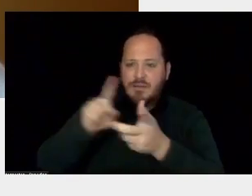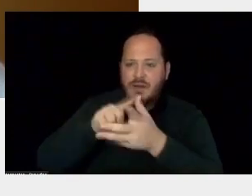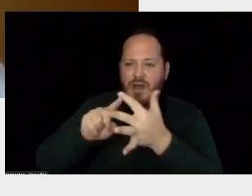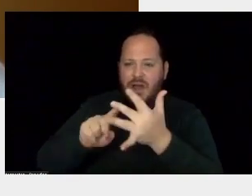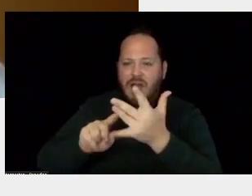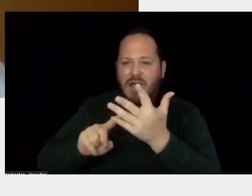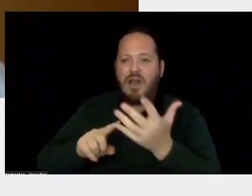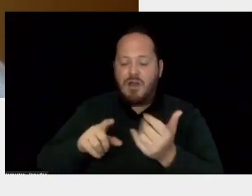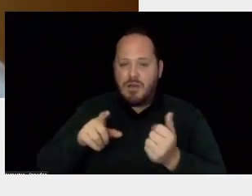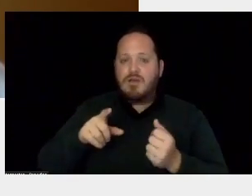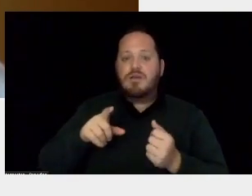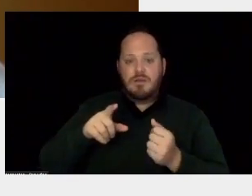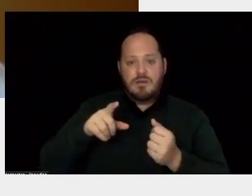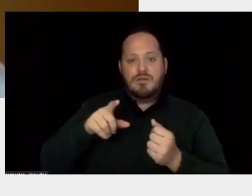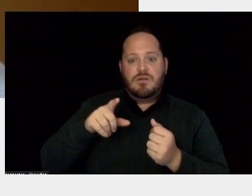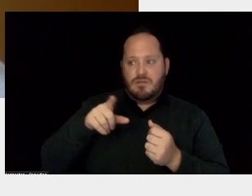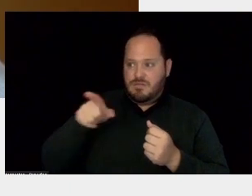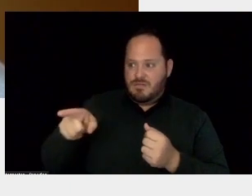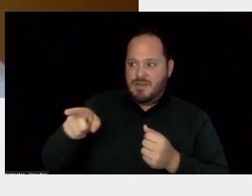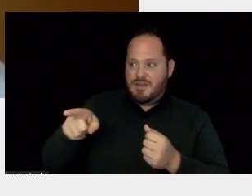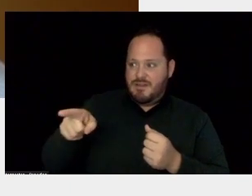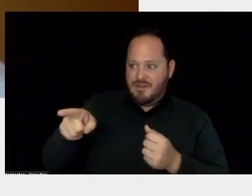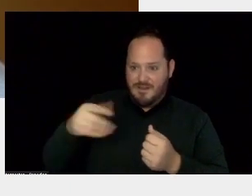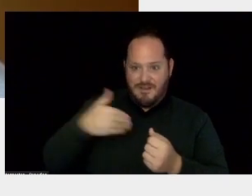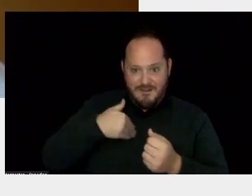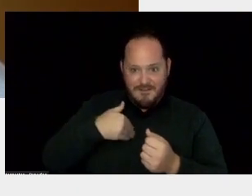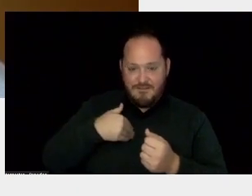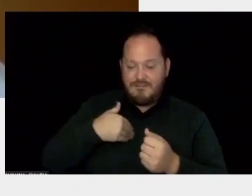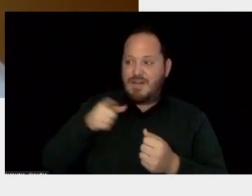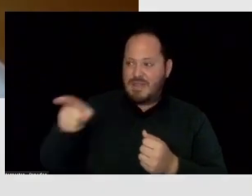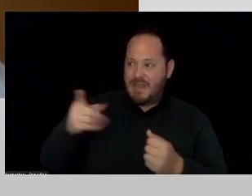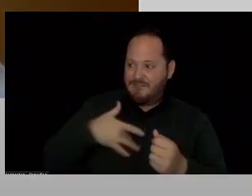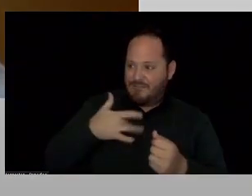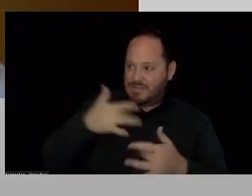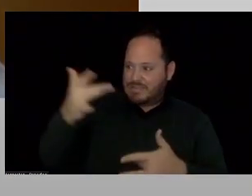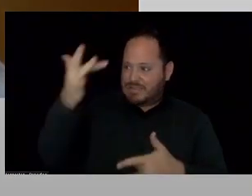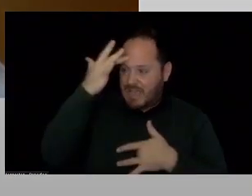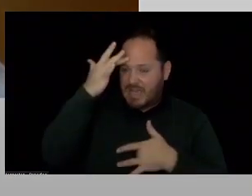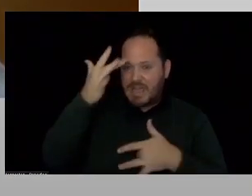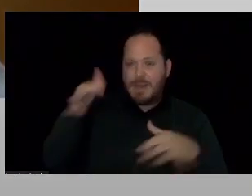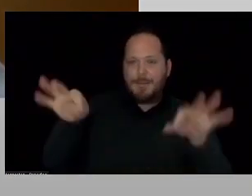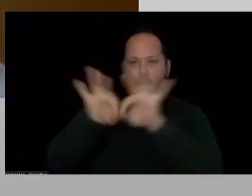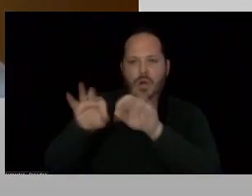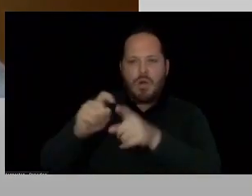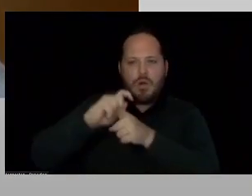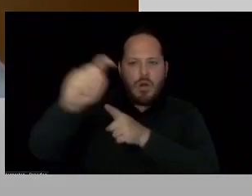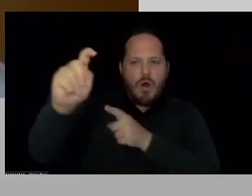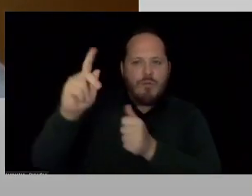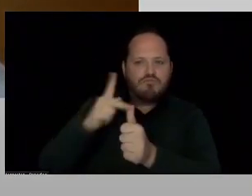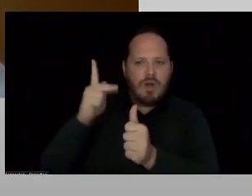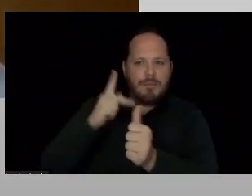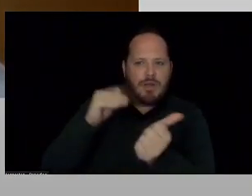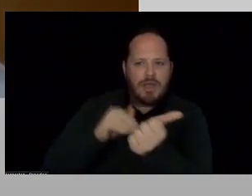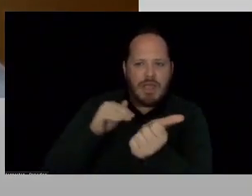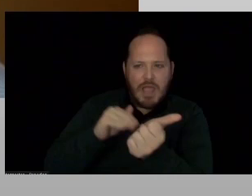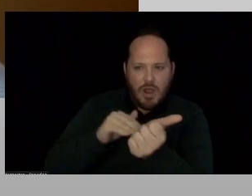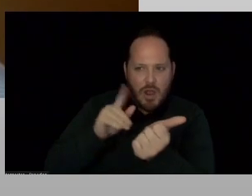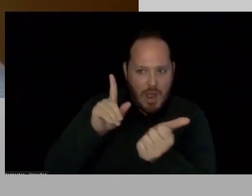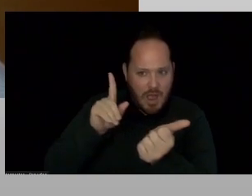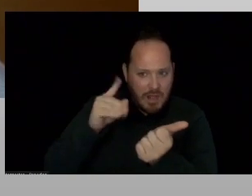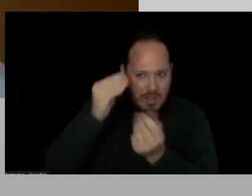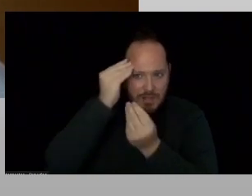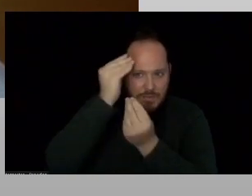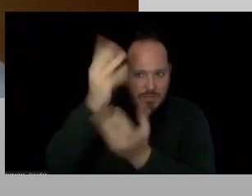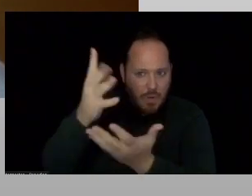if your client or someone in their house is sick and ask them whether or not you should go to work. You will need to follow their advice to see what their recommendation